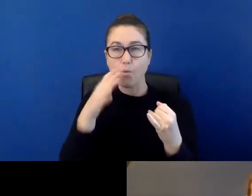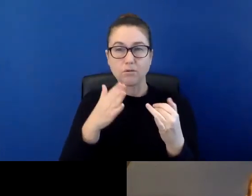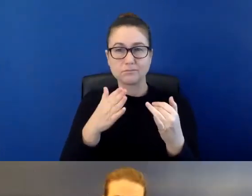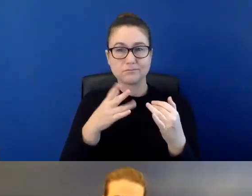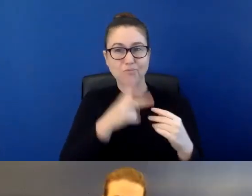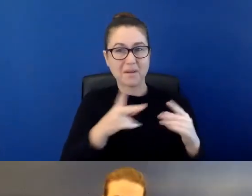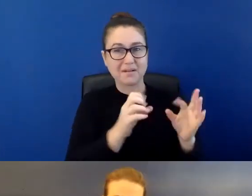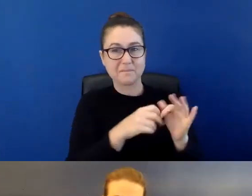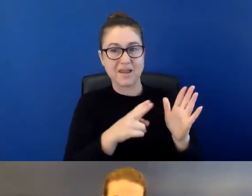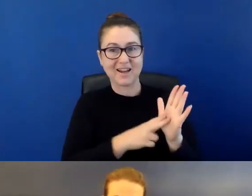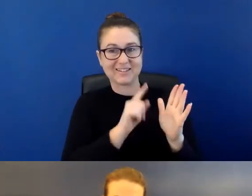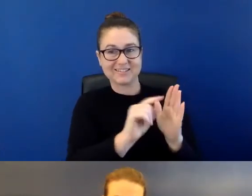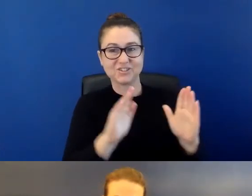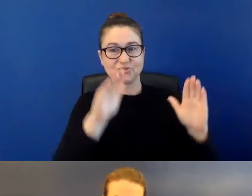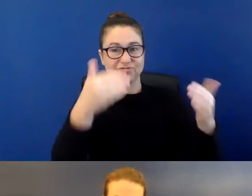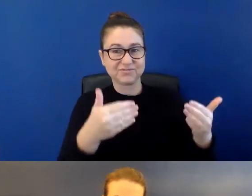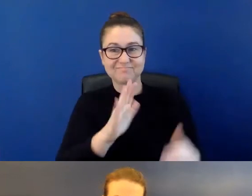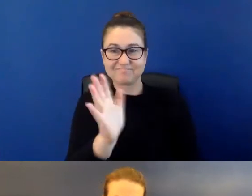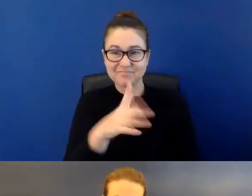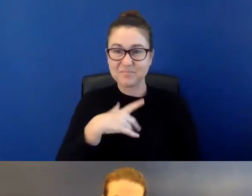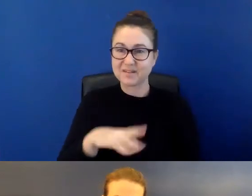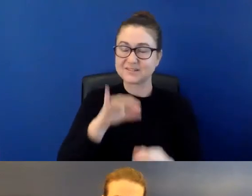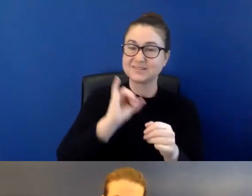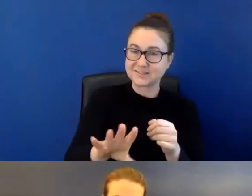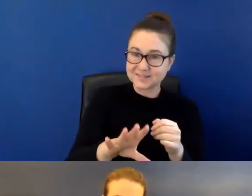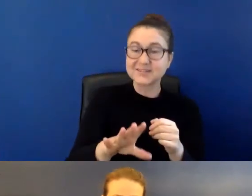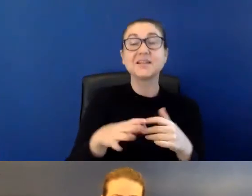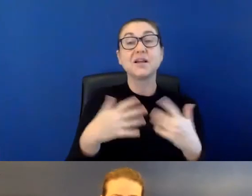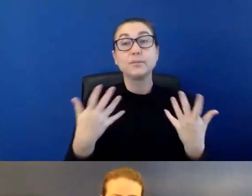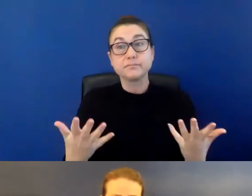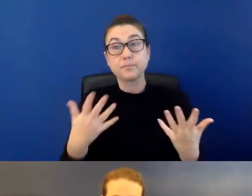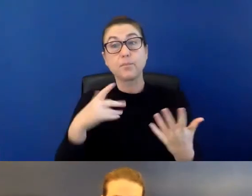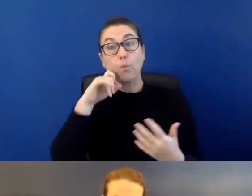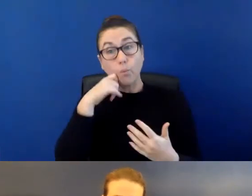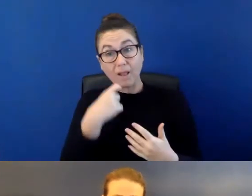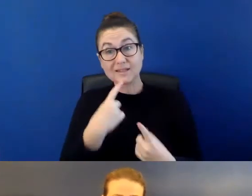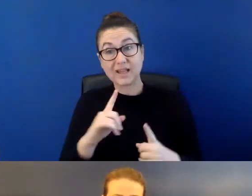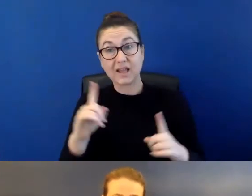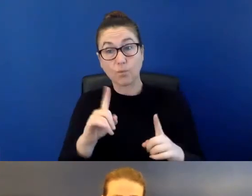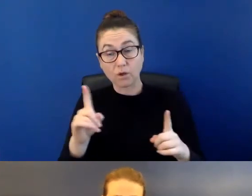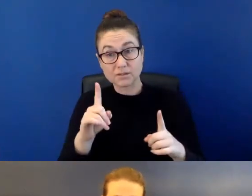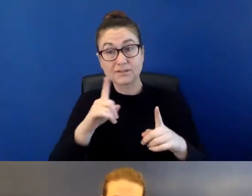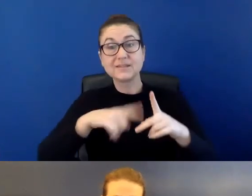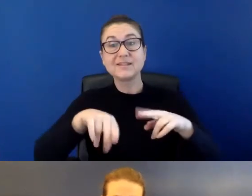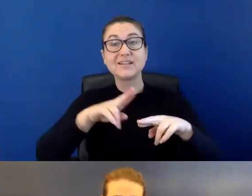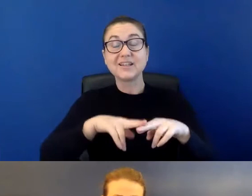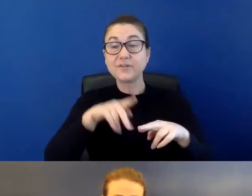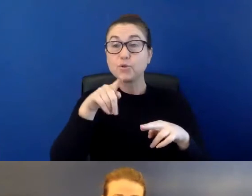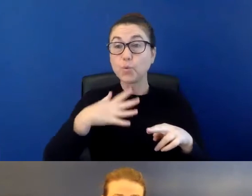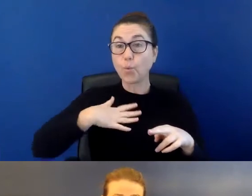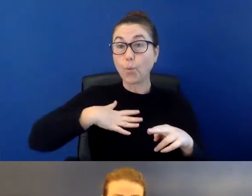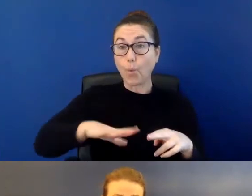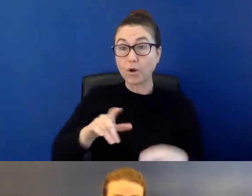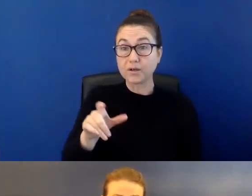Ben's introduction again, because he gave an excellent introduction. All I will say is this, that if you want someone